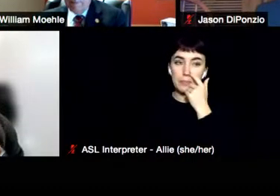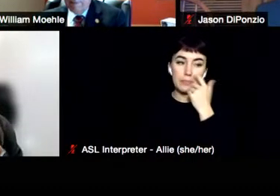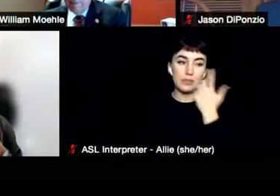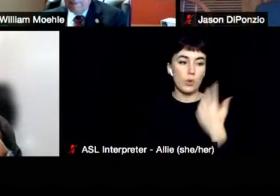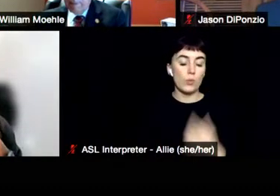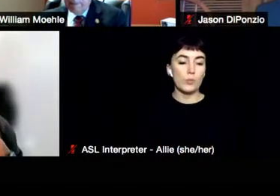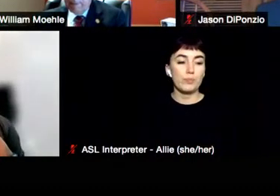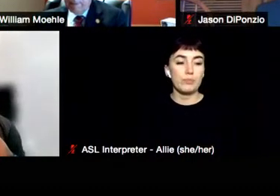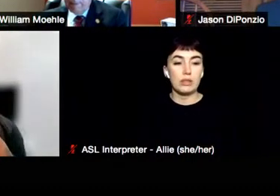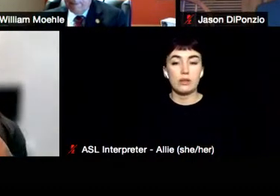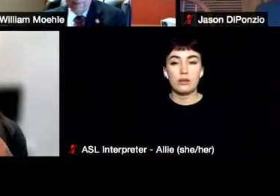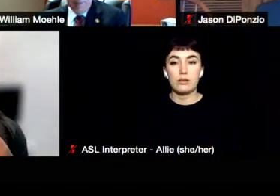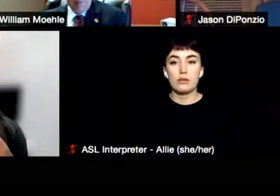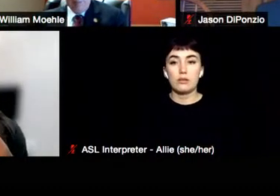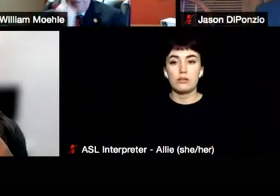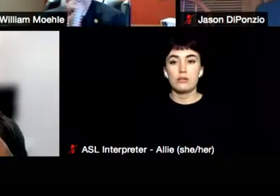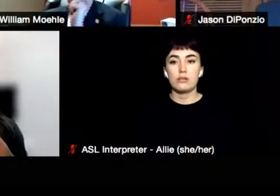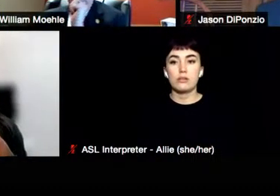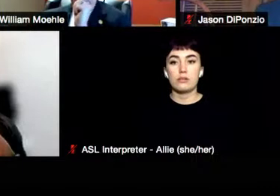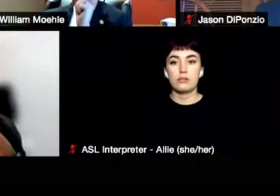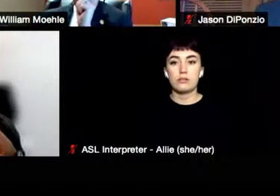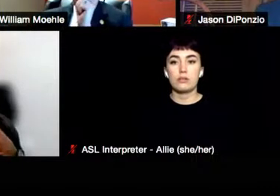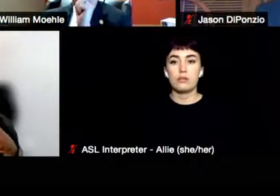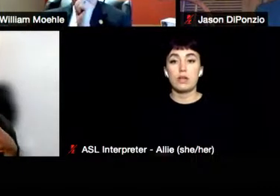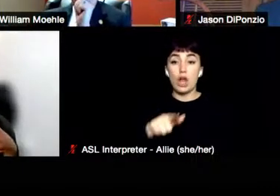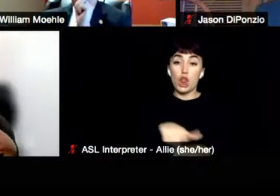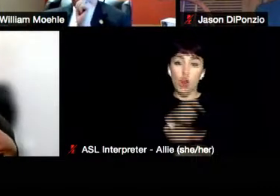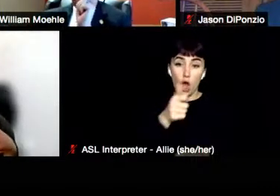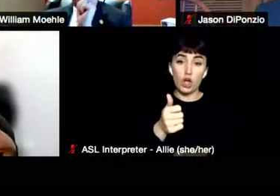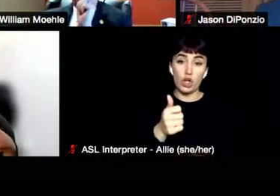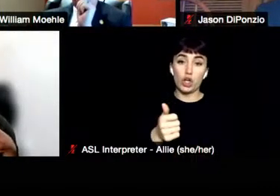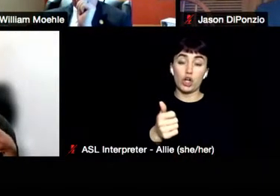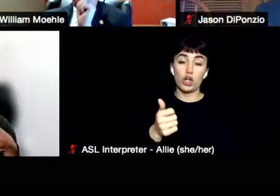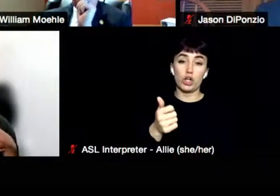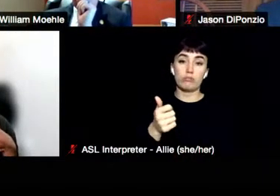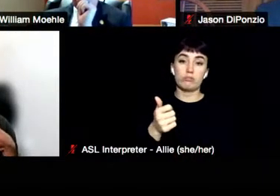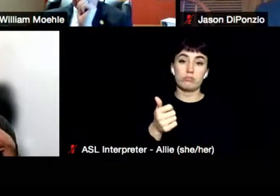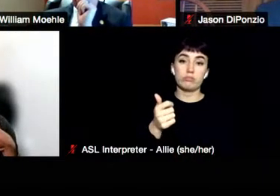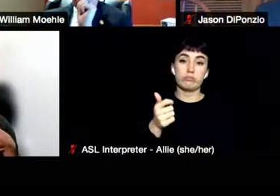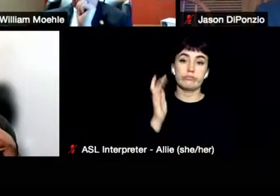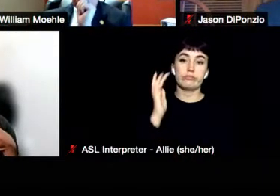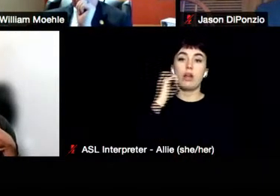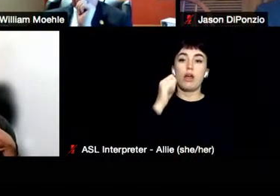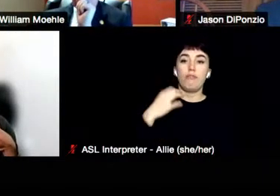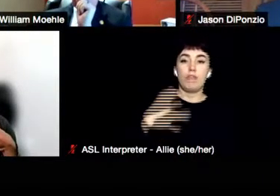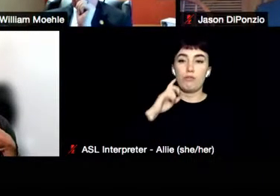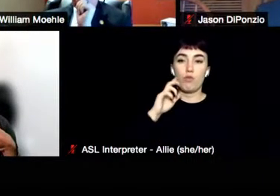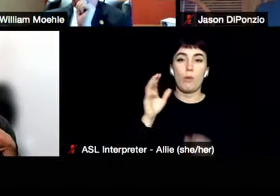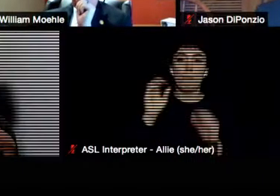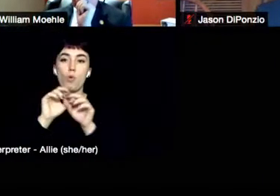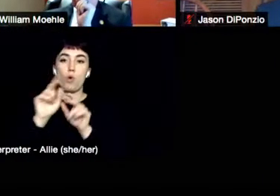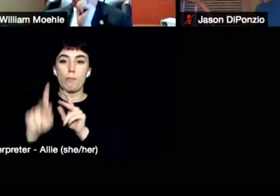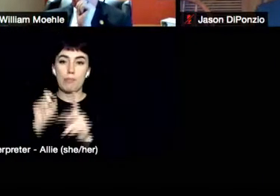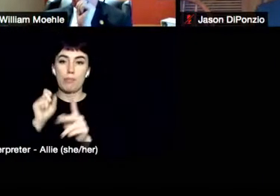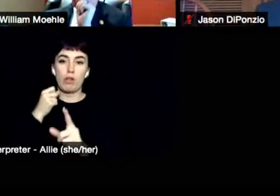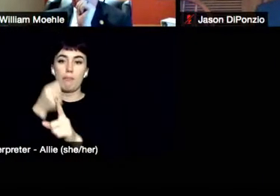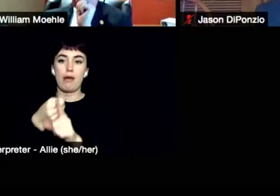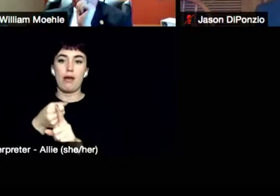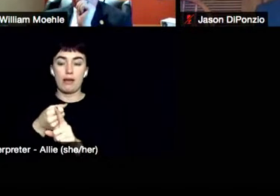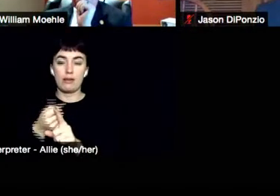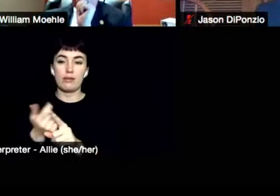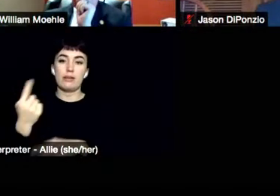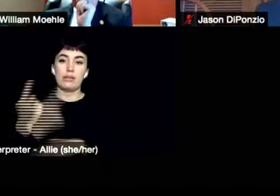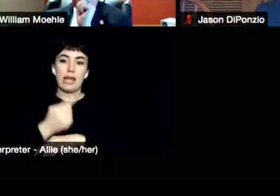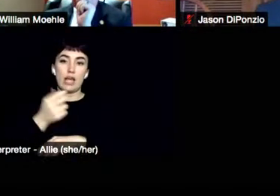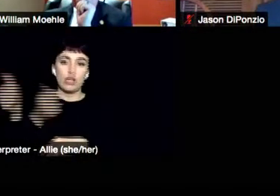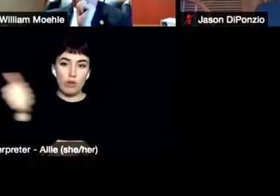So, longer inconvenience to more people, impacting day